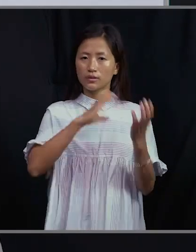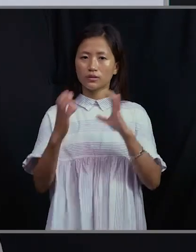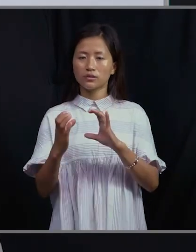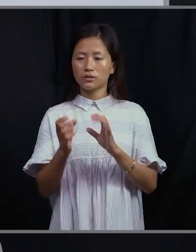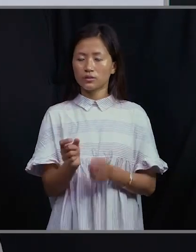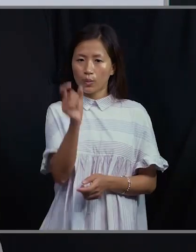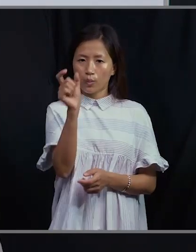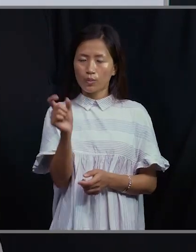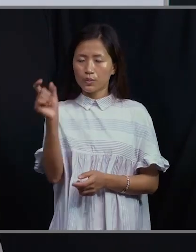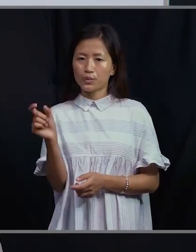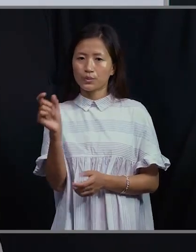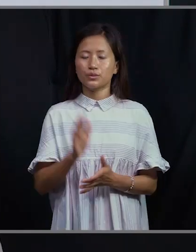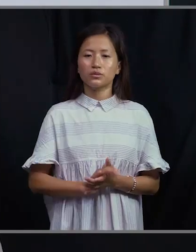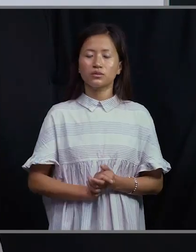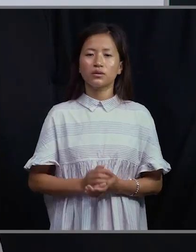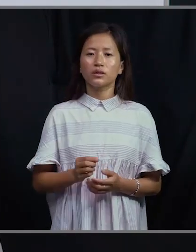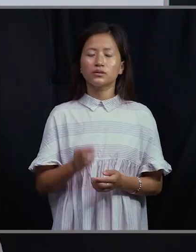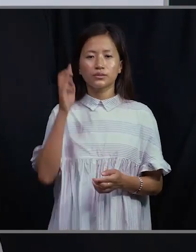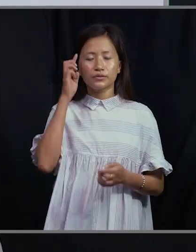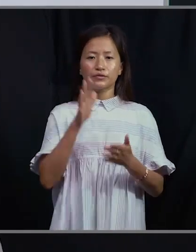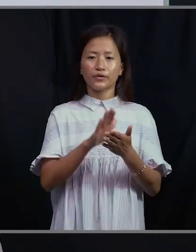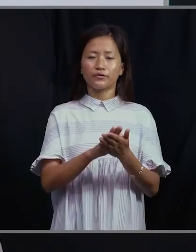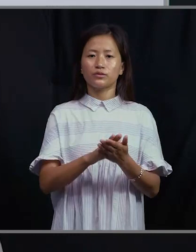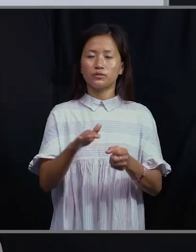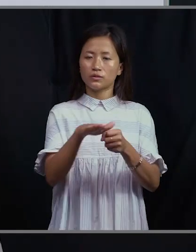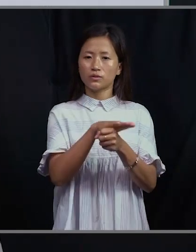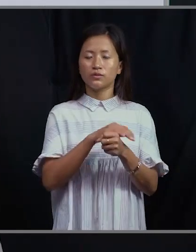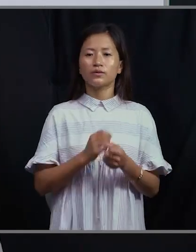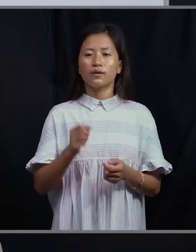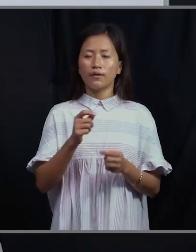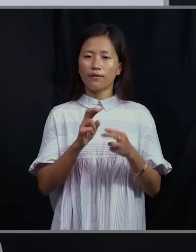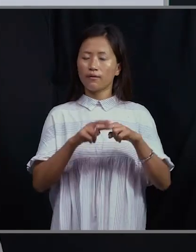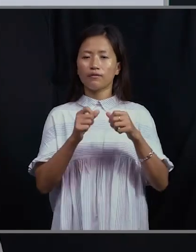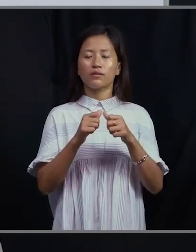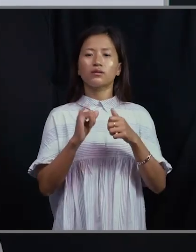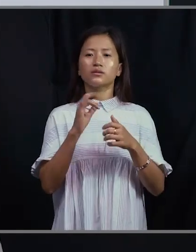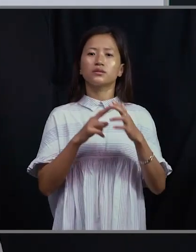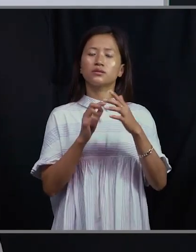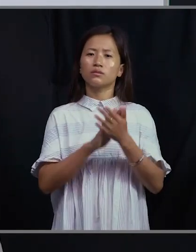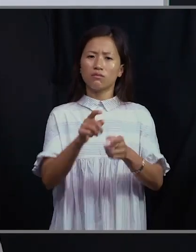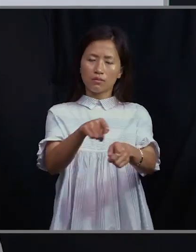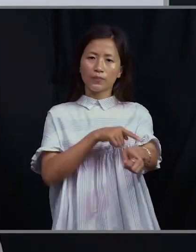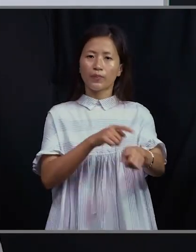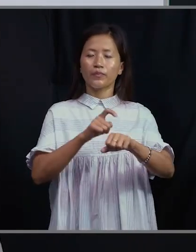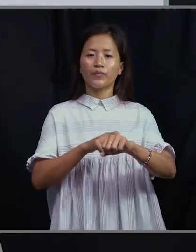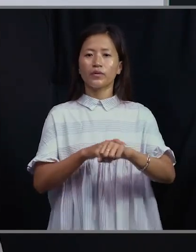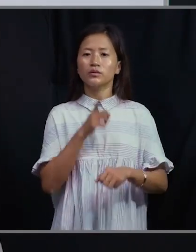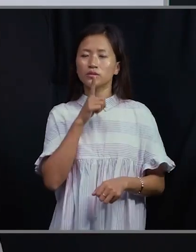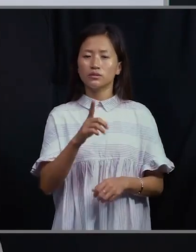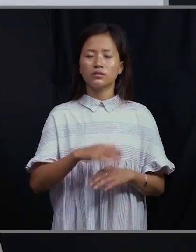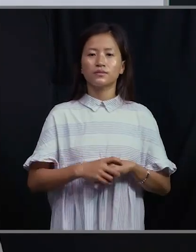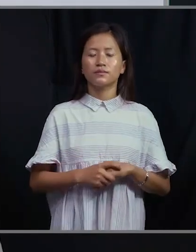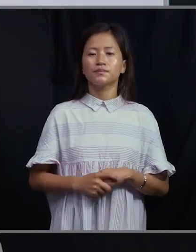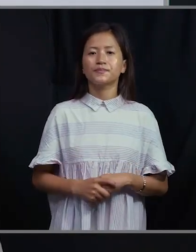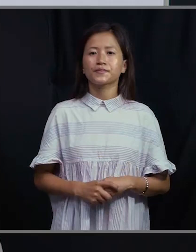vows that, they will be faithful with each other, and then, the marriage will last for a long time. I'm very sure,